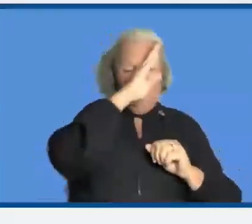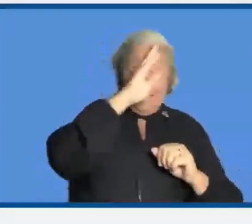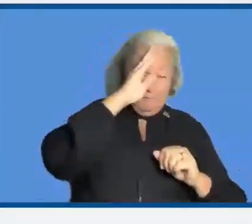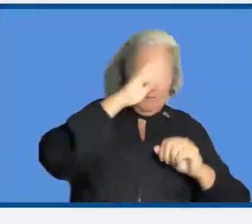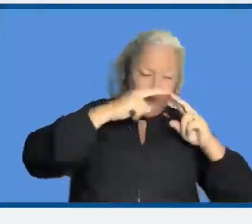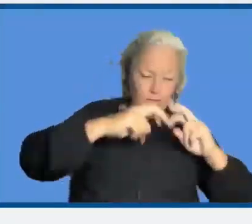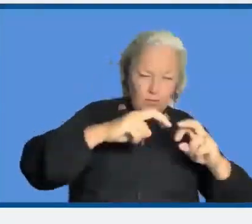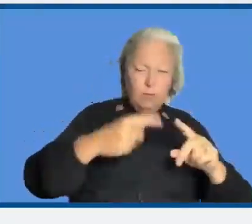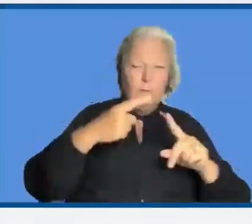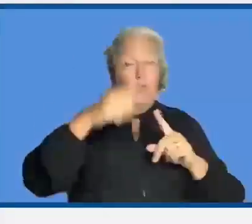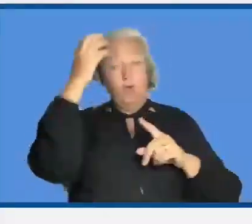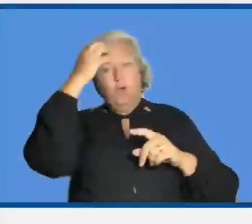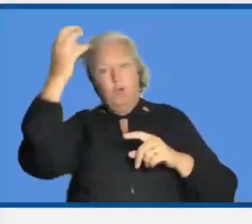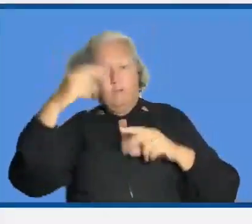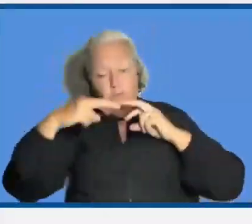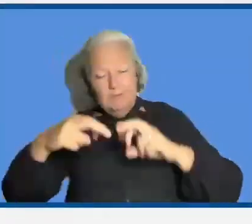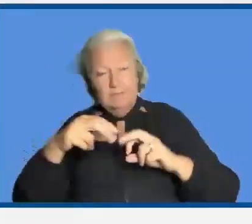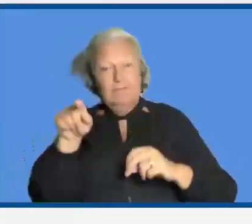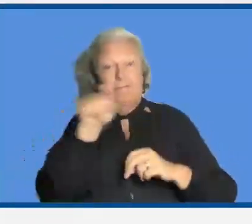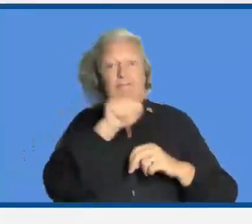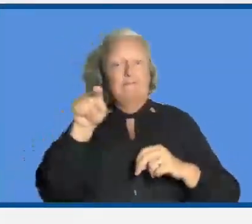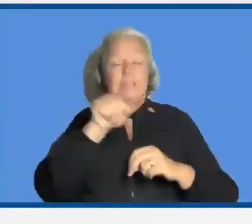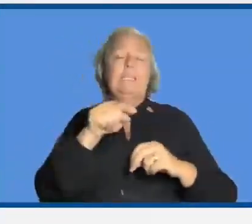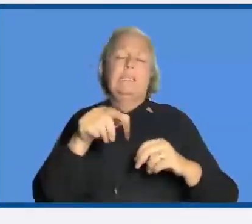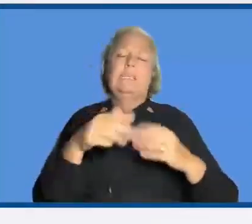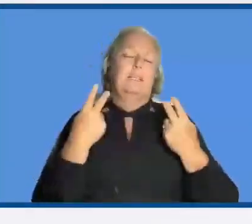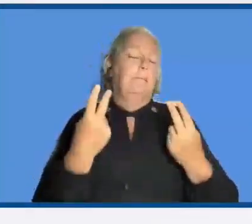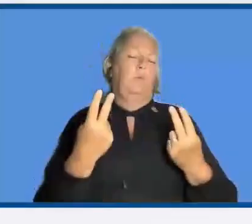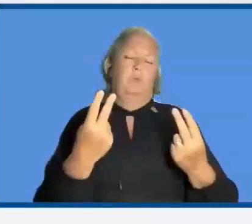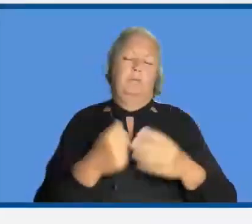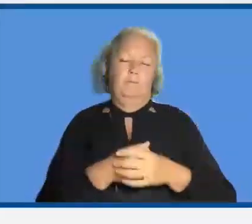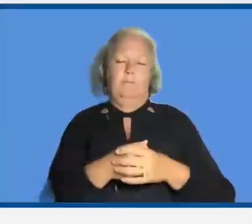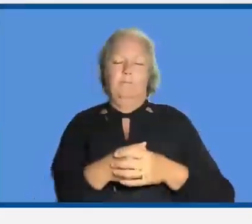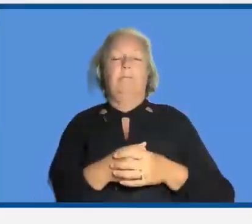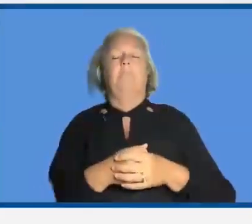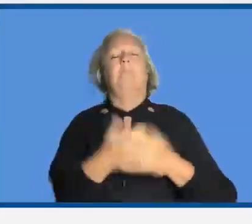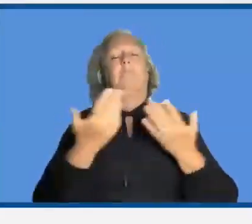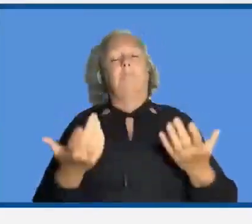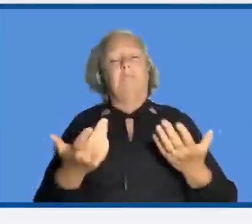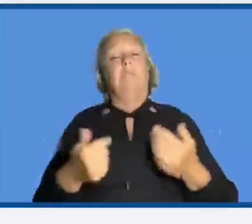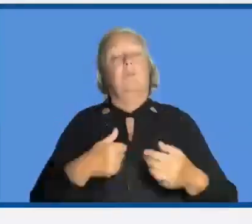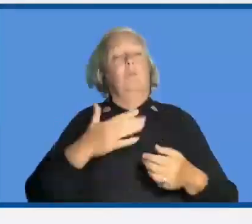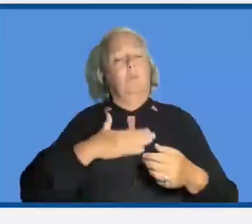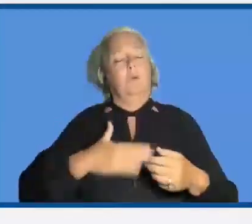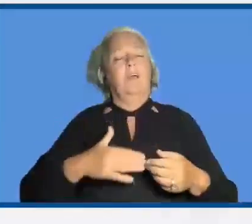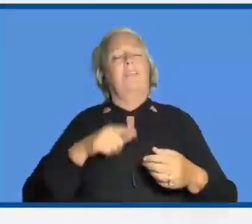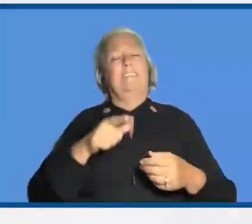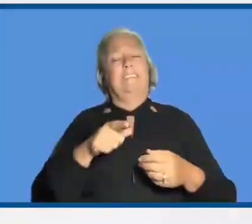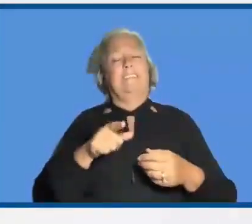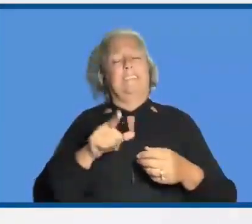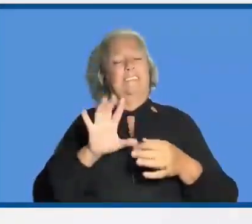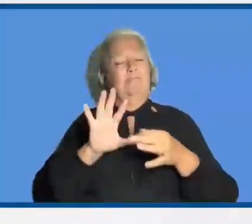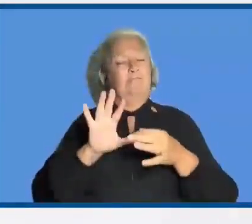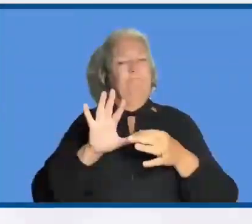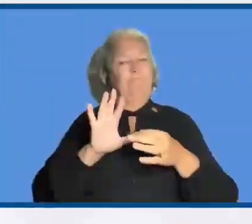equally as important. So to conclude, as we collectively work towards meeting the Sunday framework